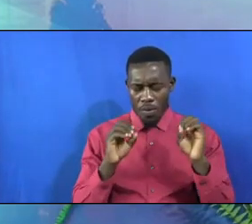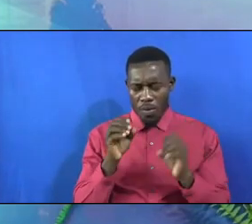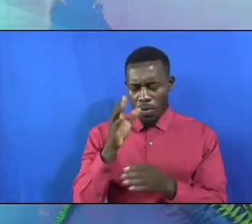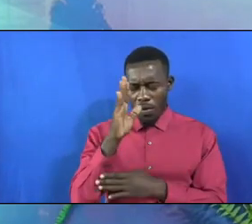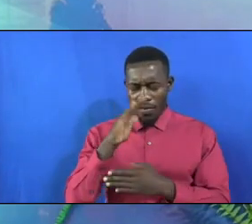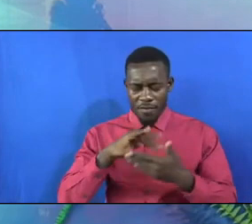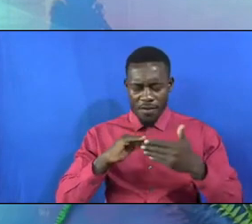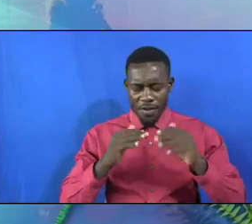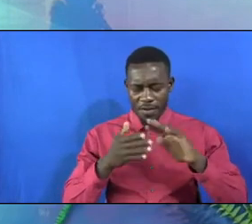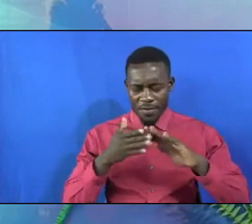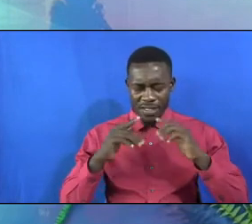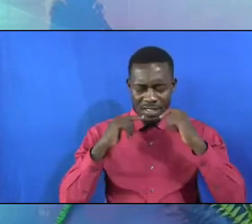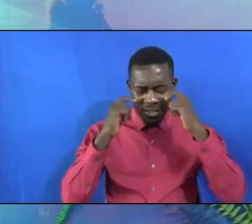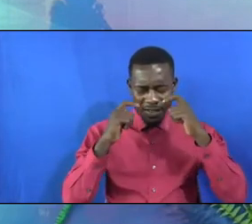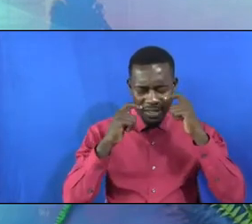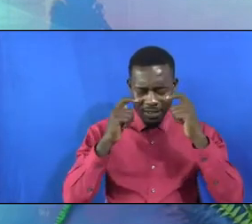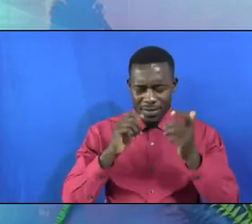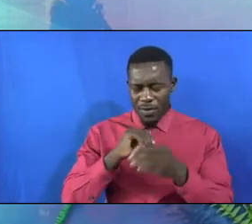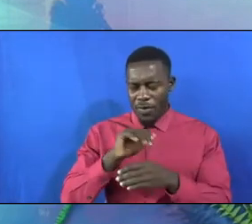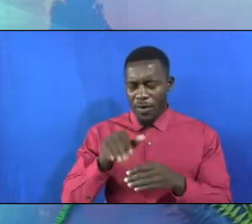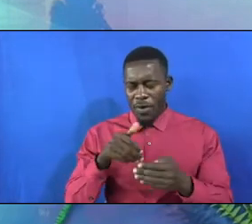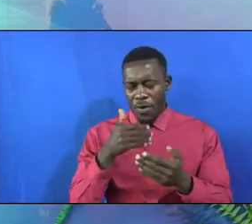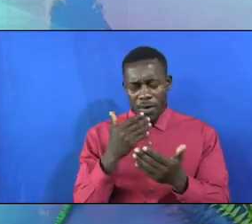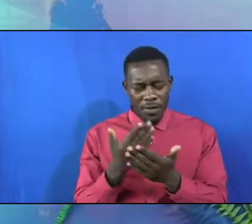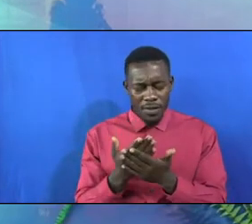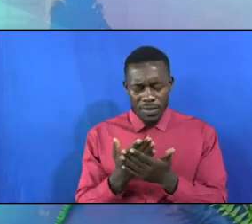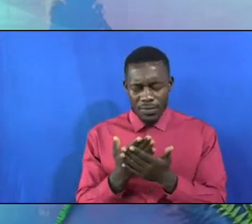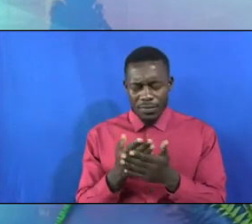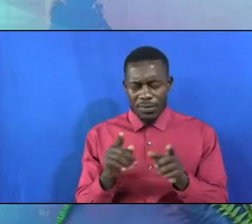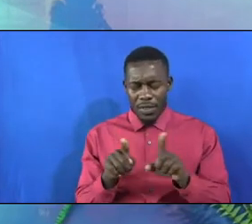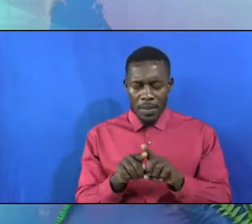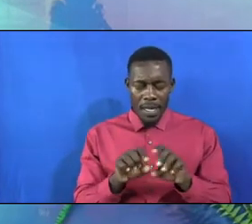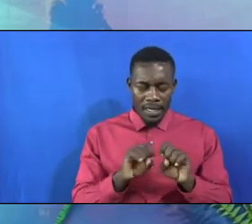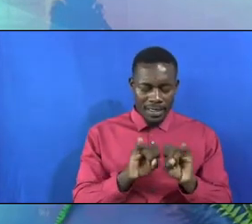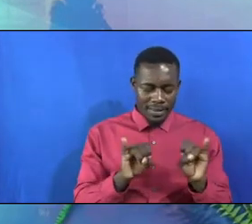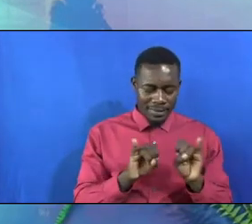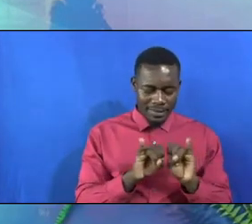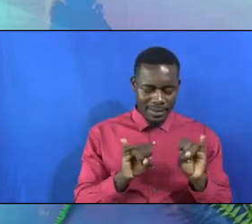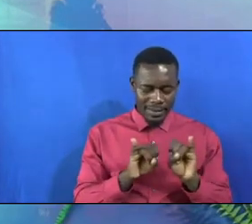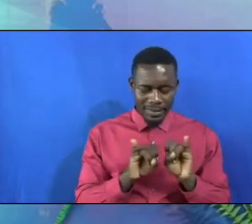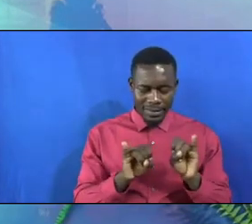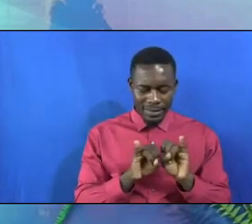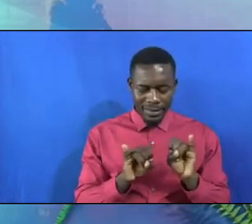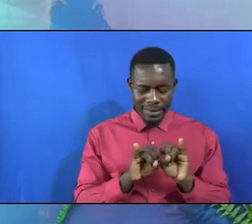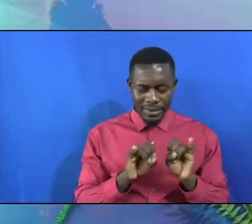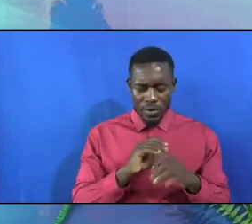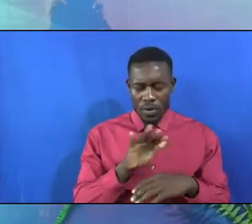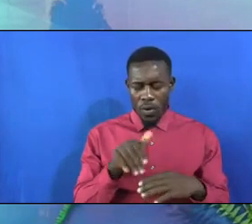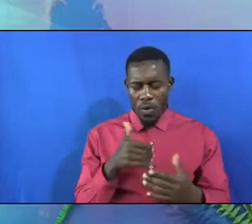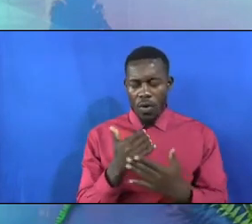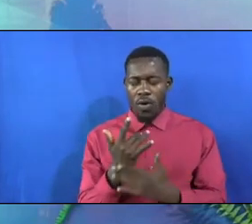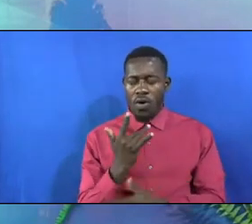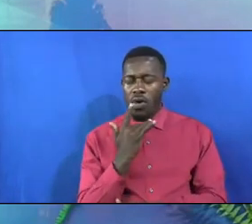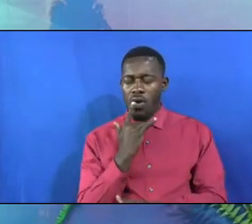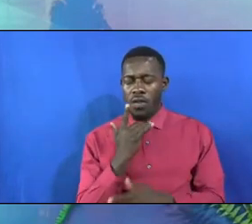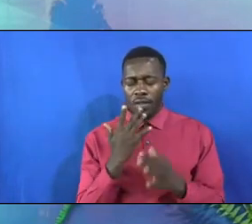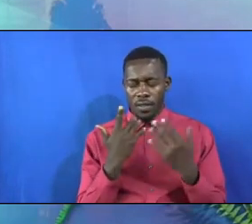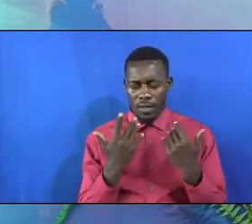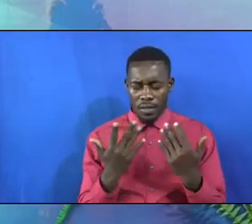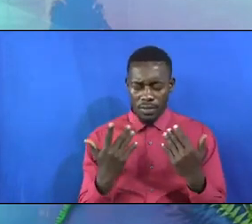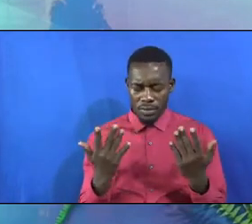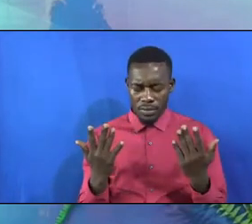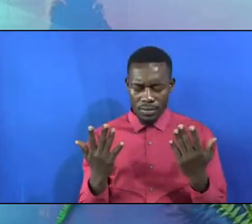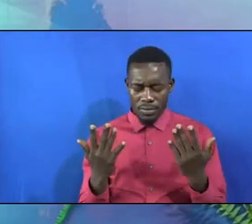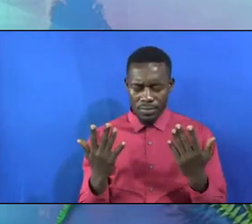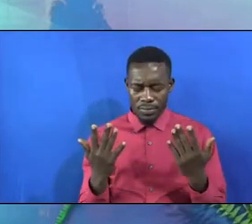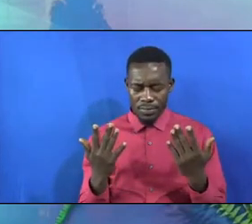will forgive our sins. You will cleanse us from every unrighteousness that can bar us